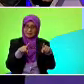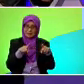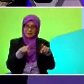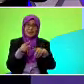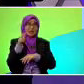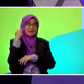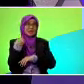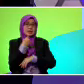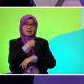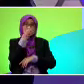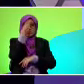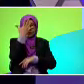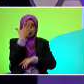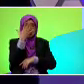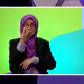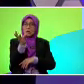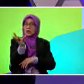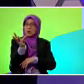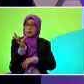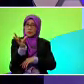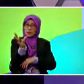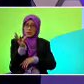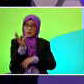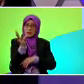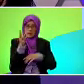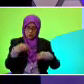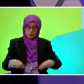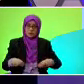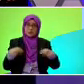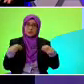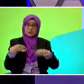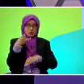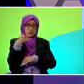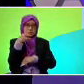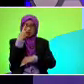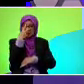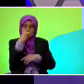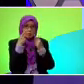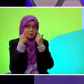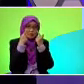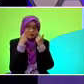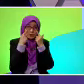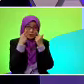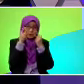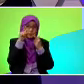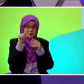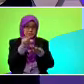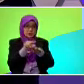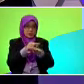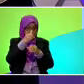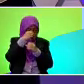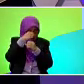we can see it growing on the mango, on the ceiling, on the leather products? Well, it's because one unit